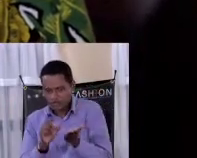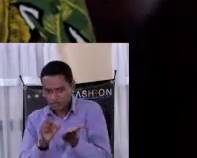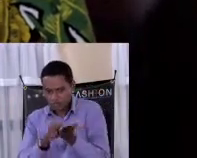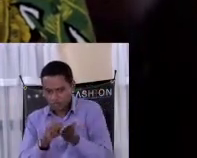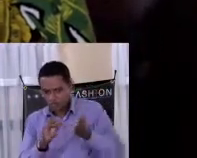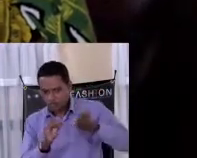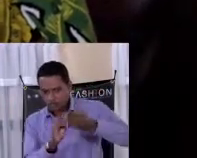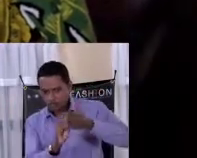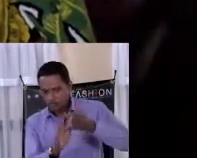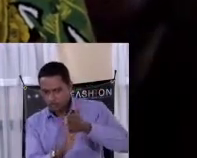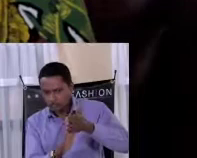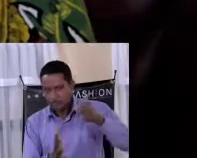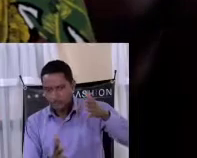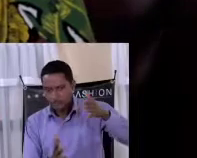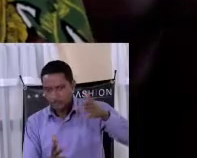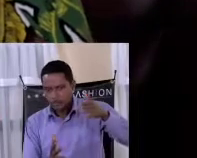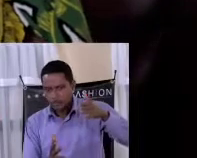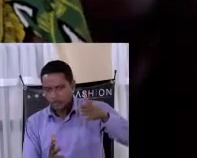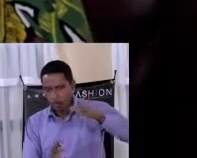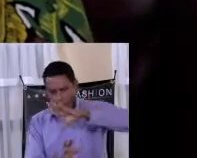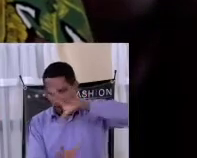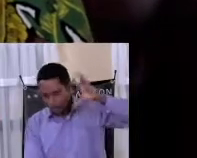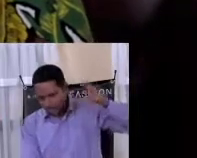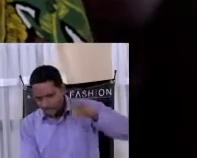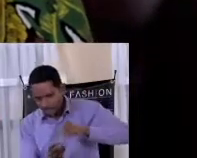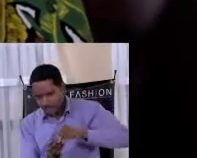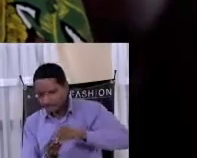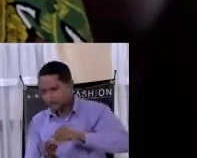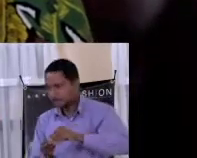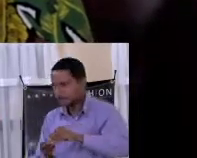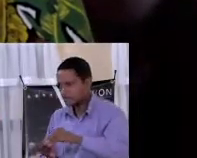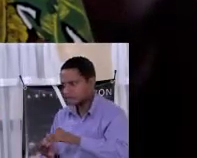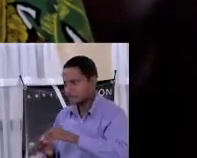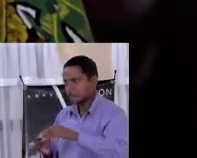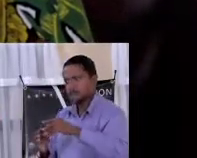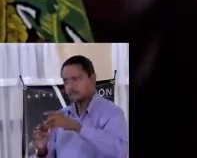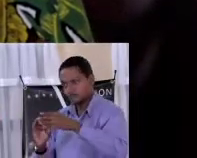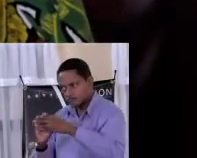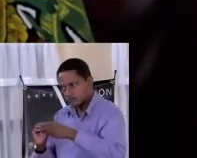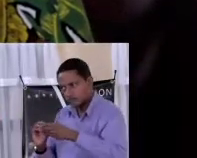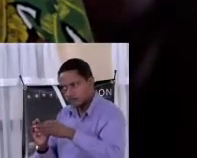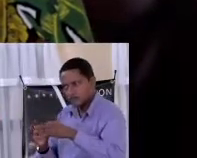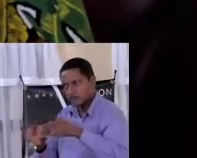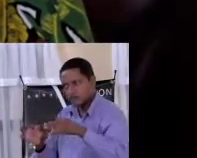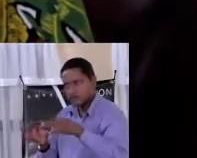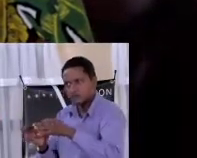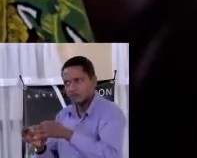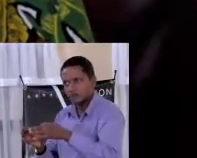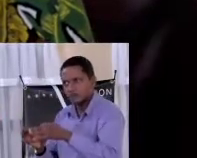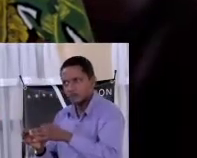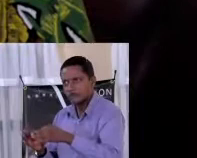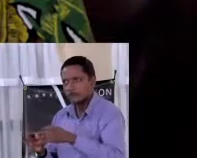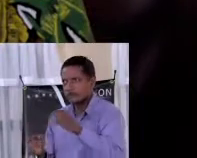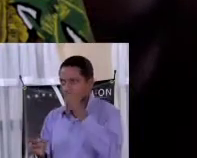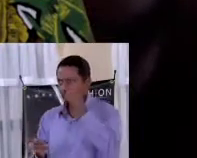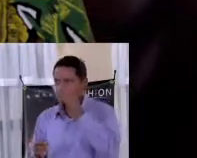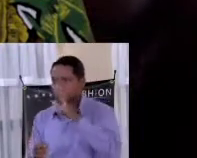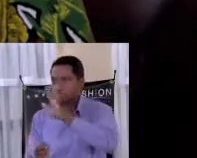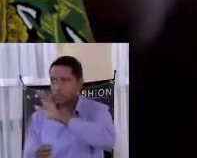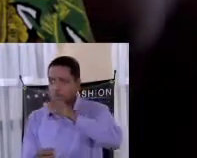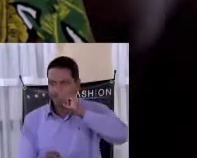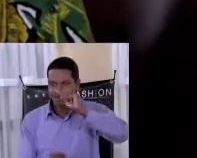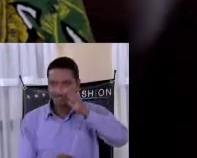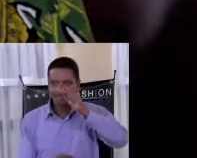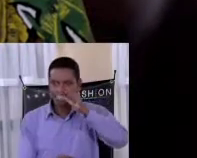that carry the story all the way forward, right? It doesn't, essentially. So you want to ensure that your hang tags, your labels,